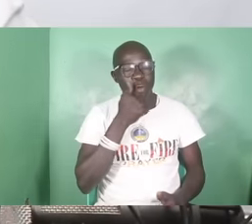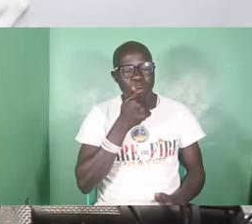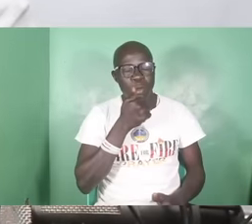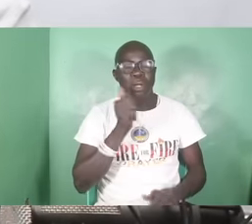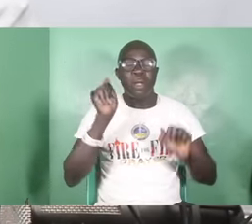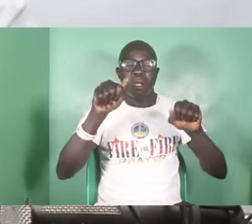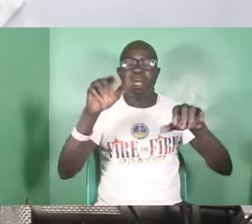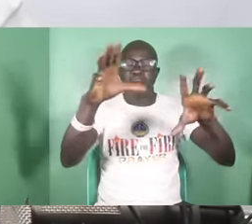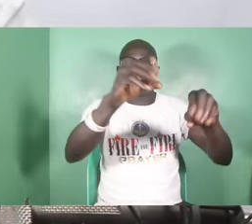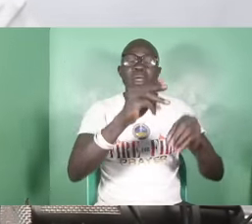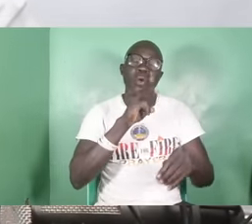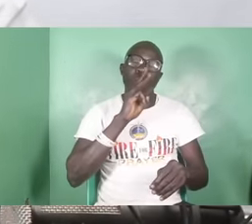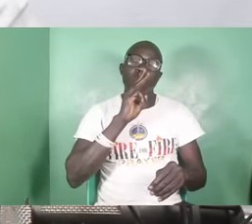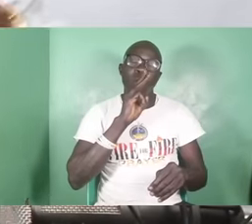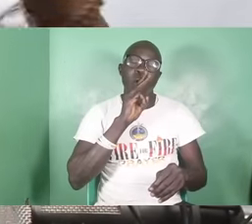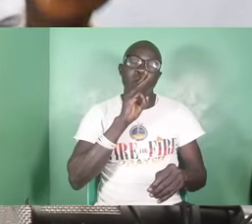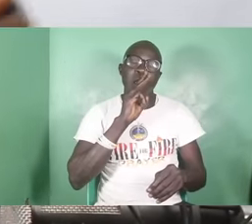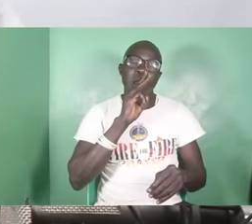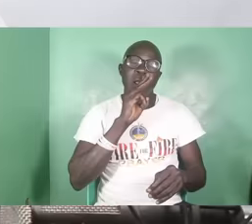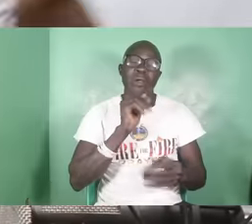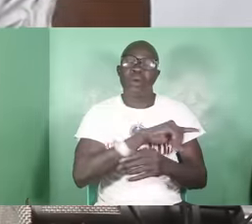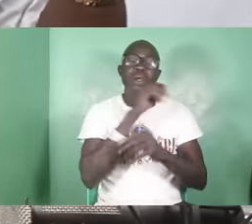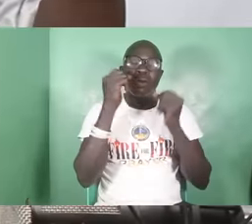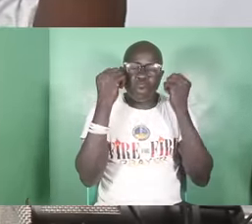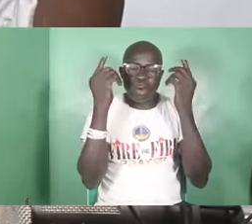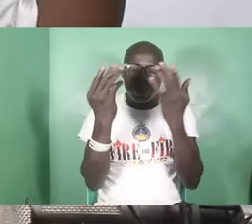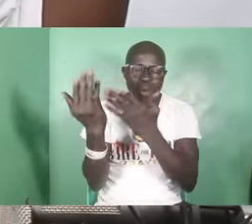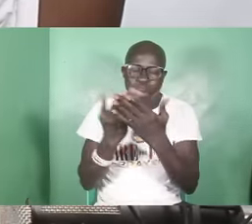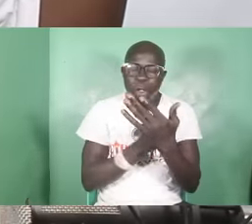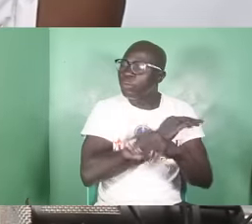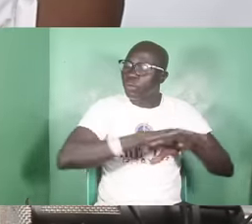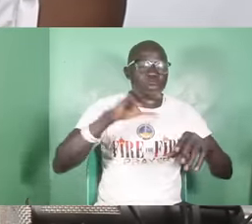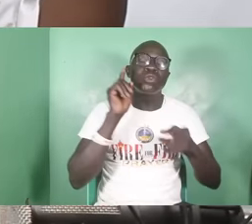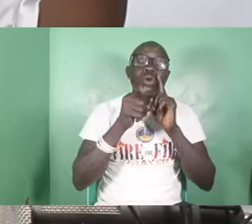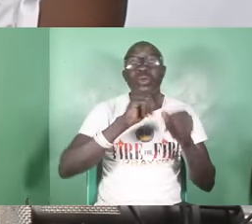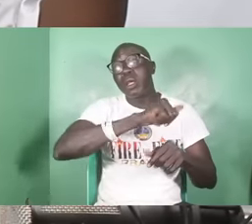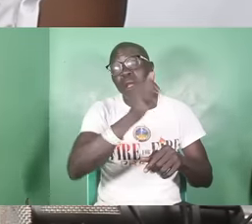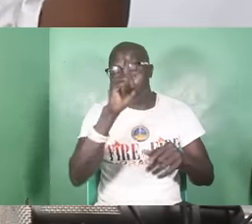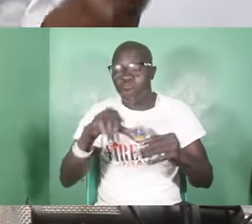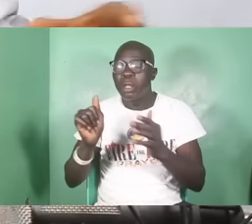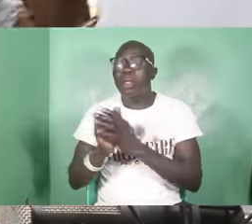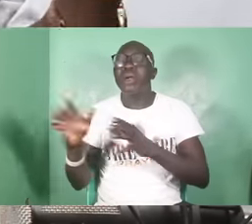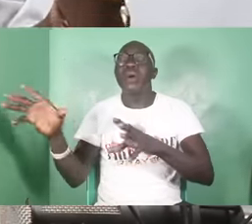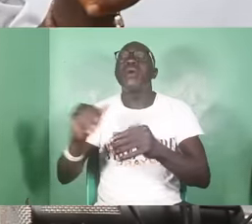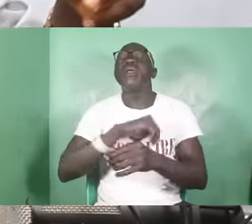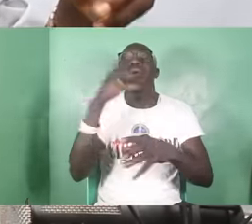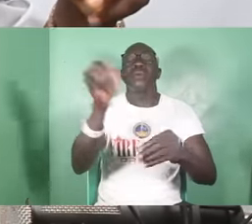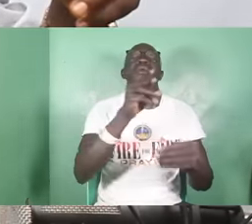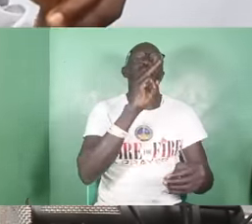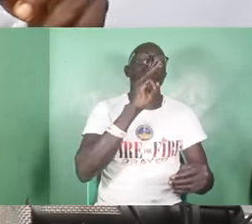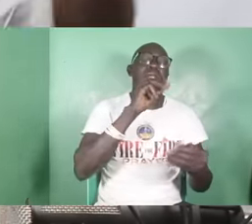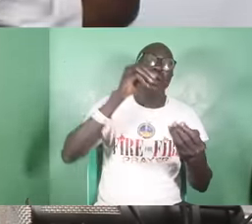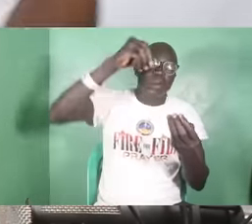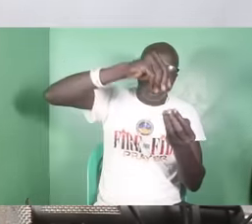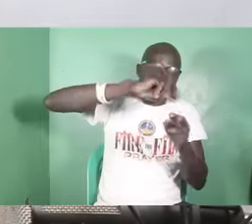Tomorrow. So they get to me a phone. Can you get water? You not speak with anybody. Don't talk with anybody. Just take water. Come back to Dubai. Bring it for